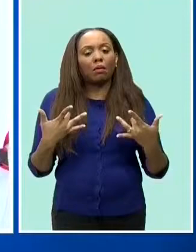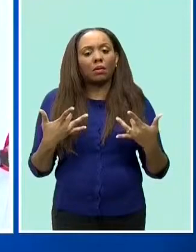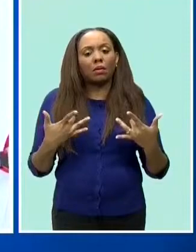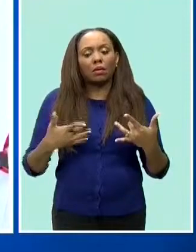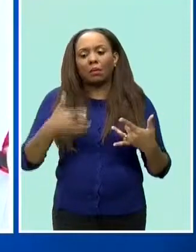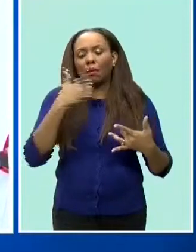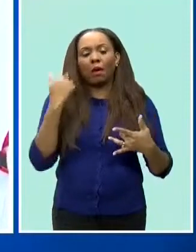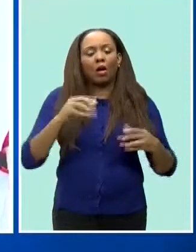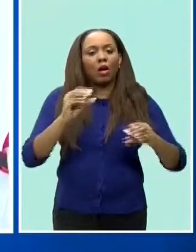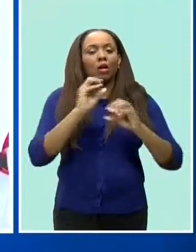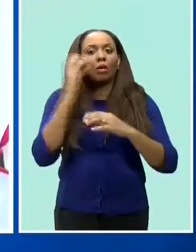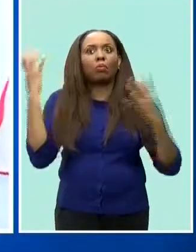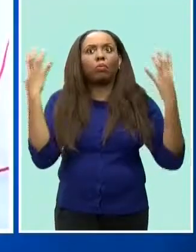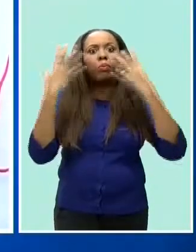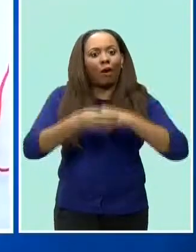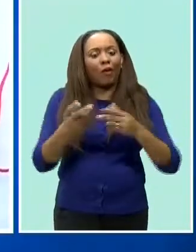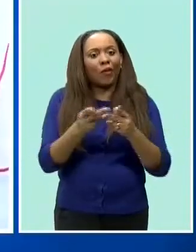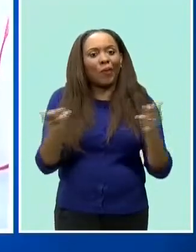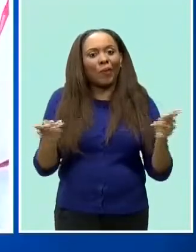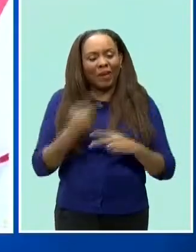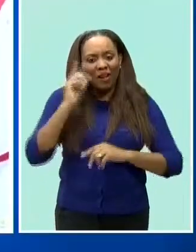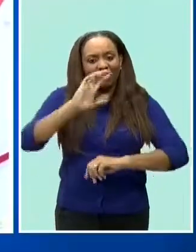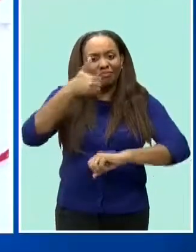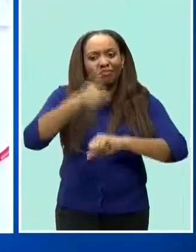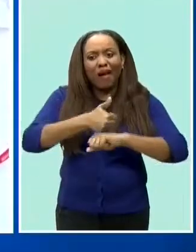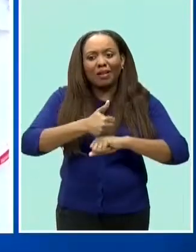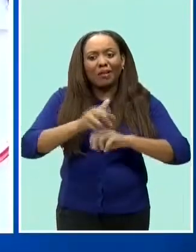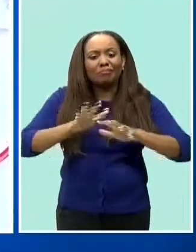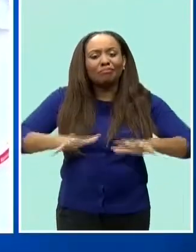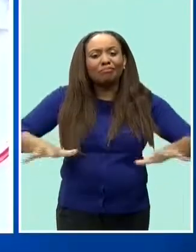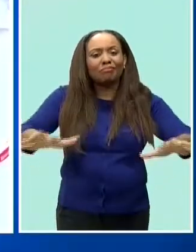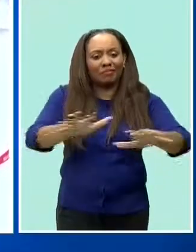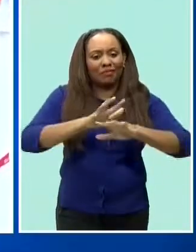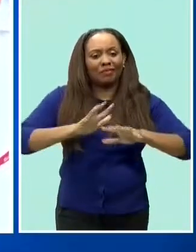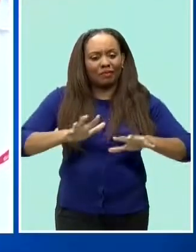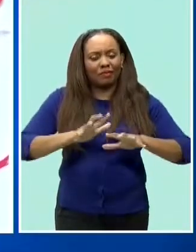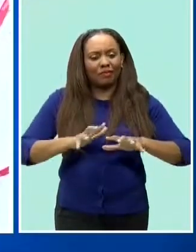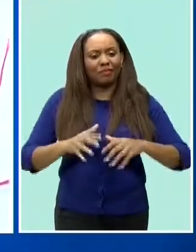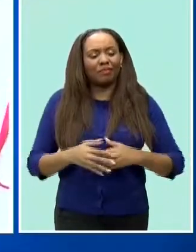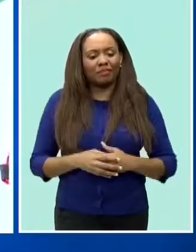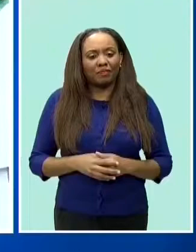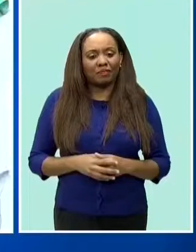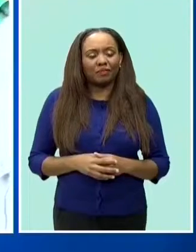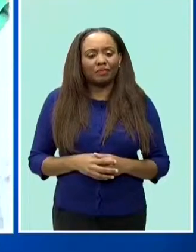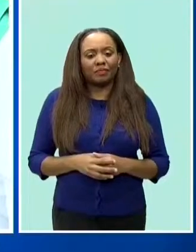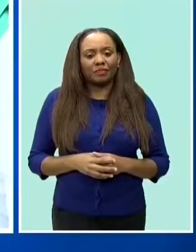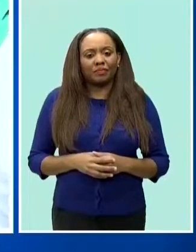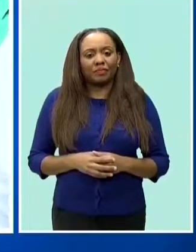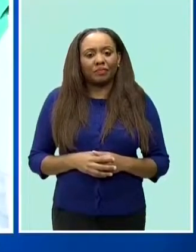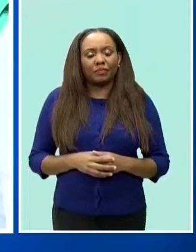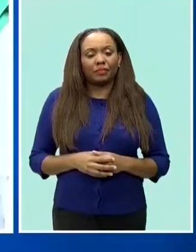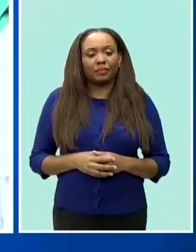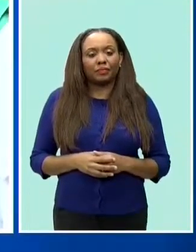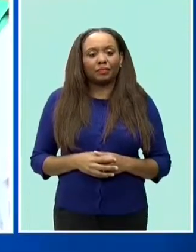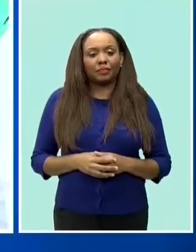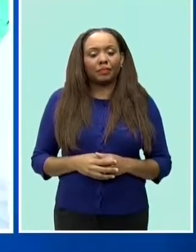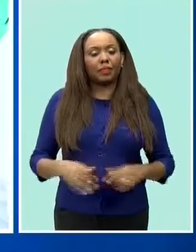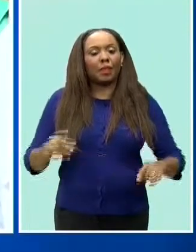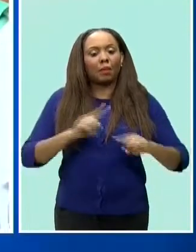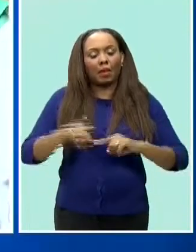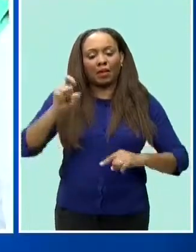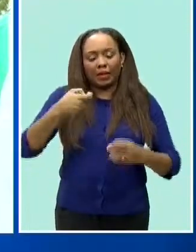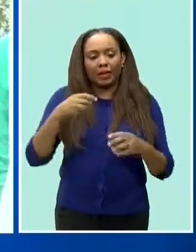too spectacular a site for us to abandon and not to do anything with. But it requires